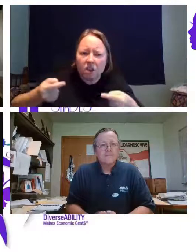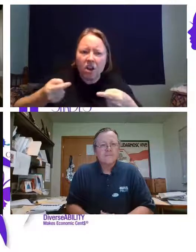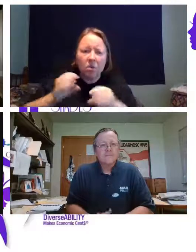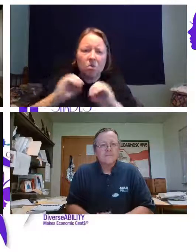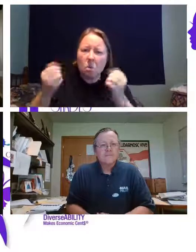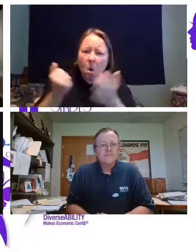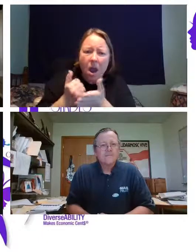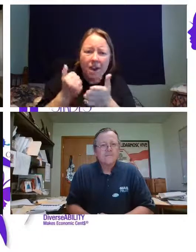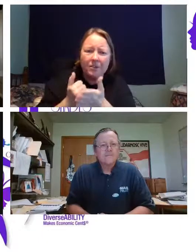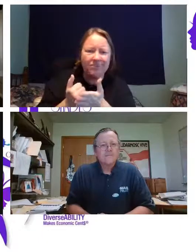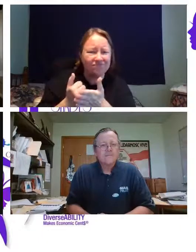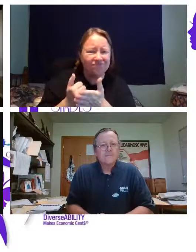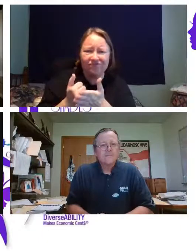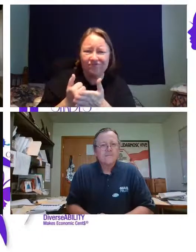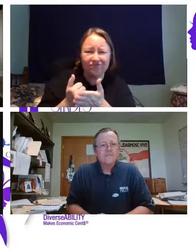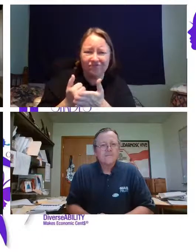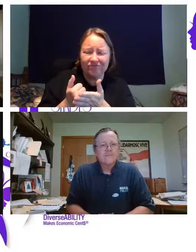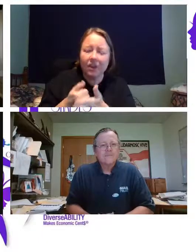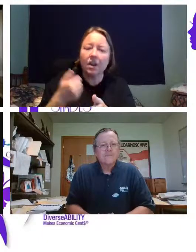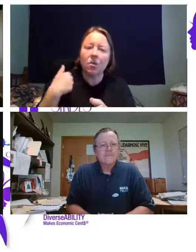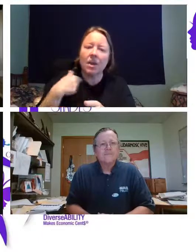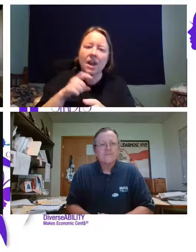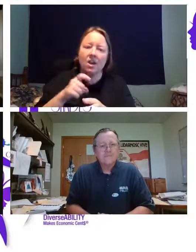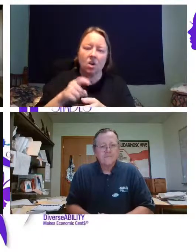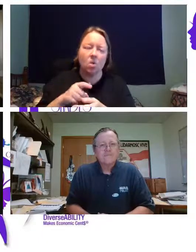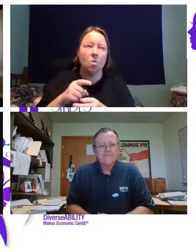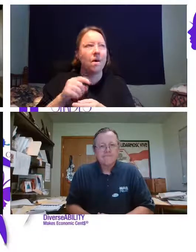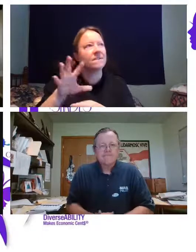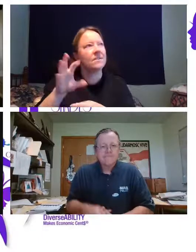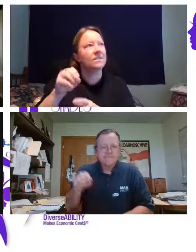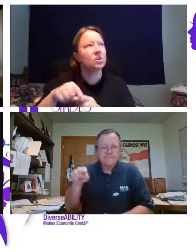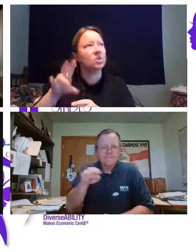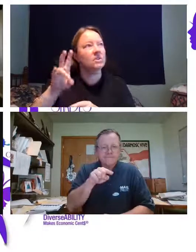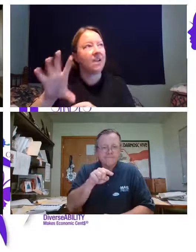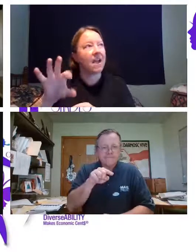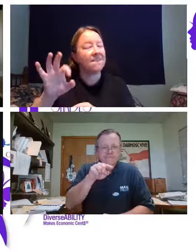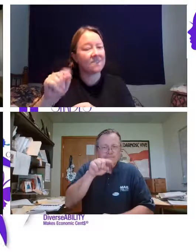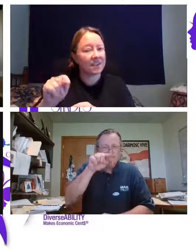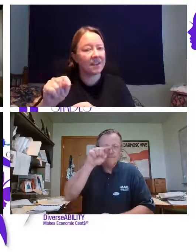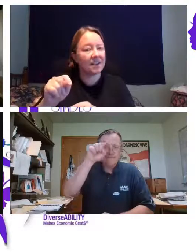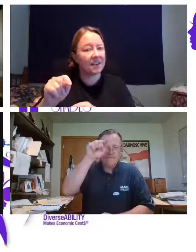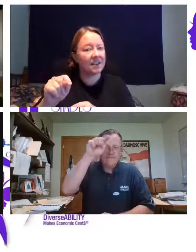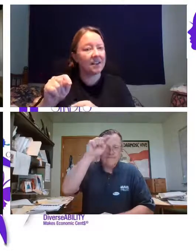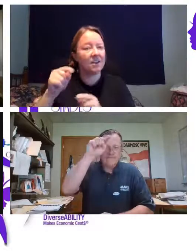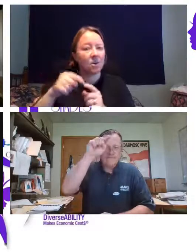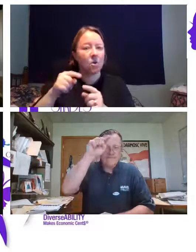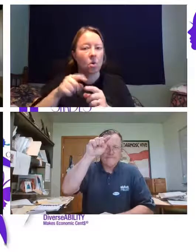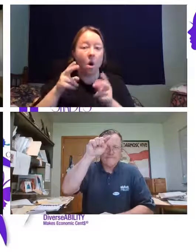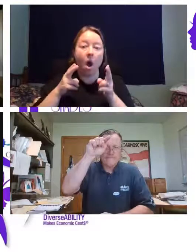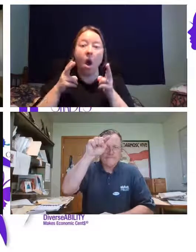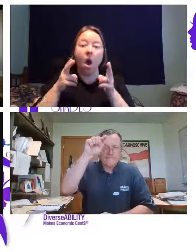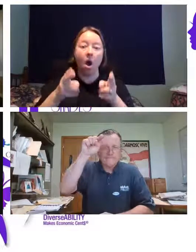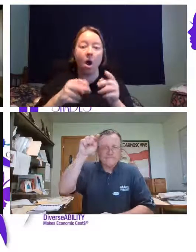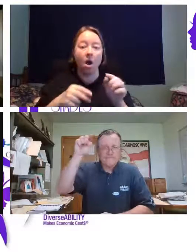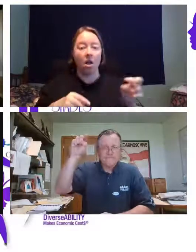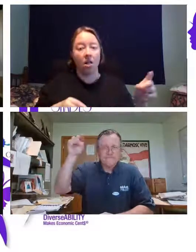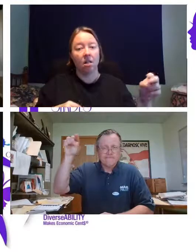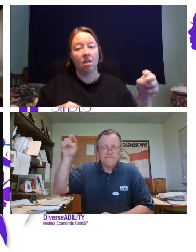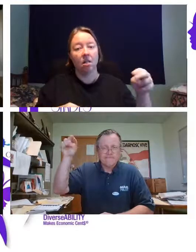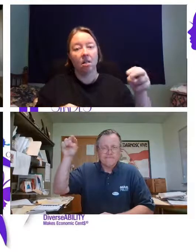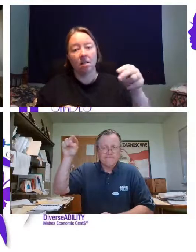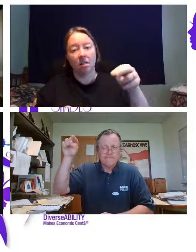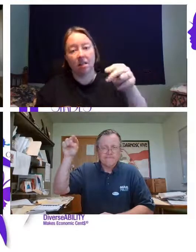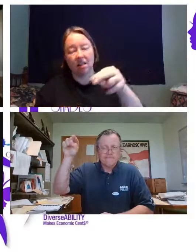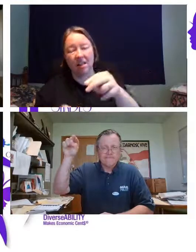And then we had to go another, 50 to 75 feet to come all the way down around a hallway and come in a